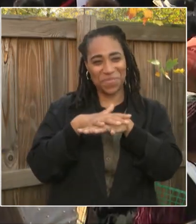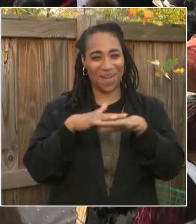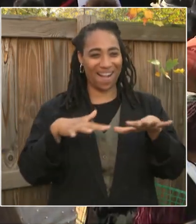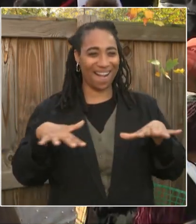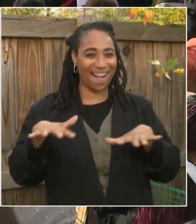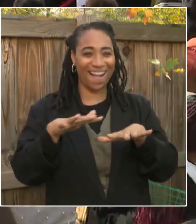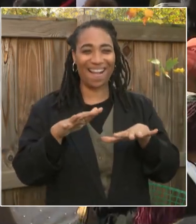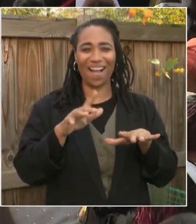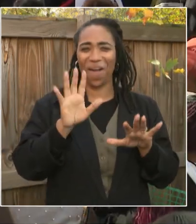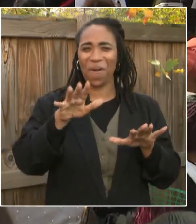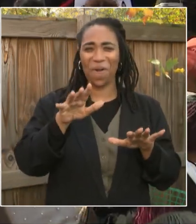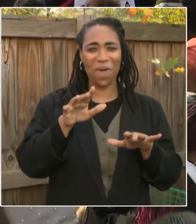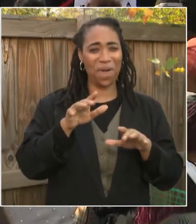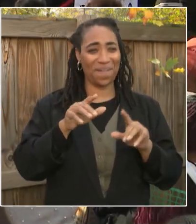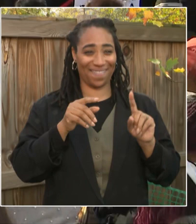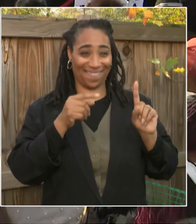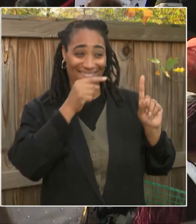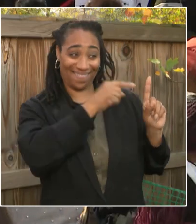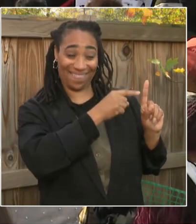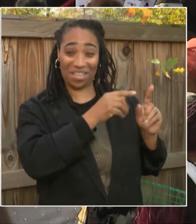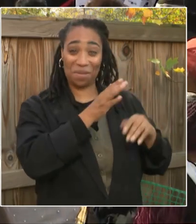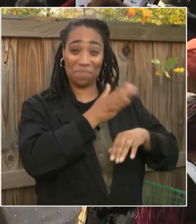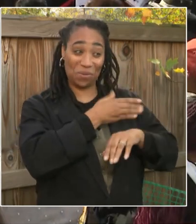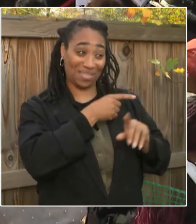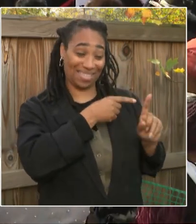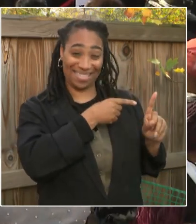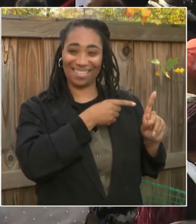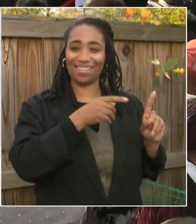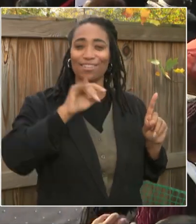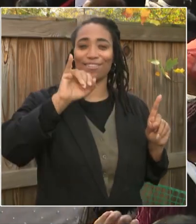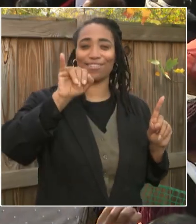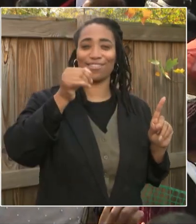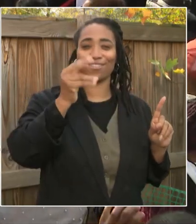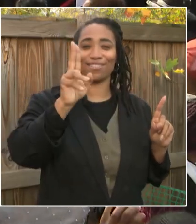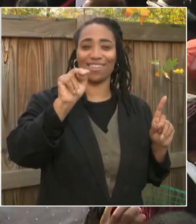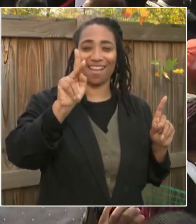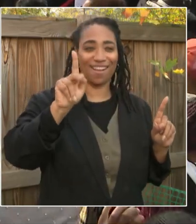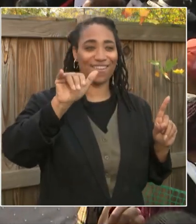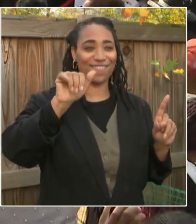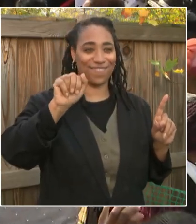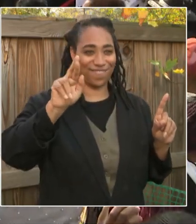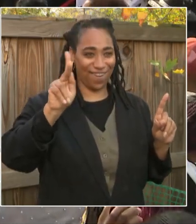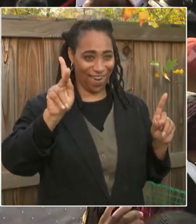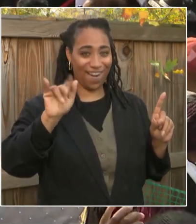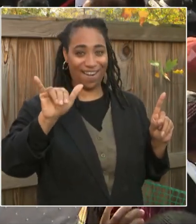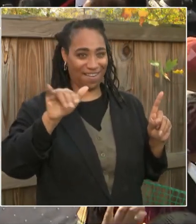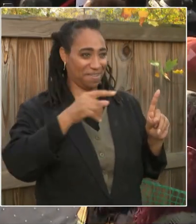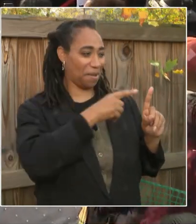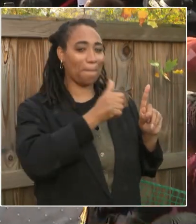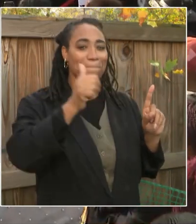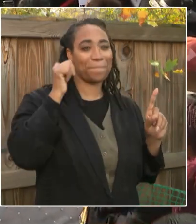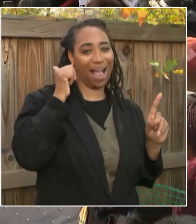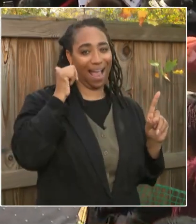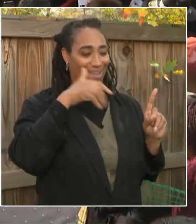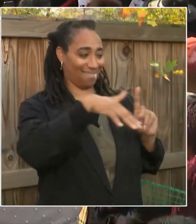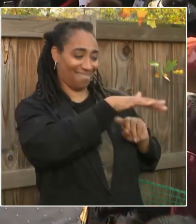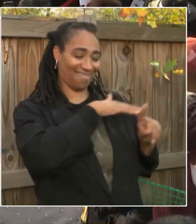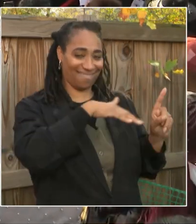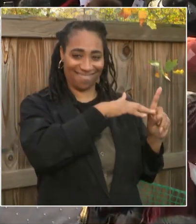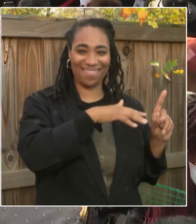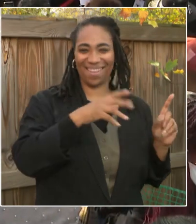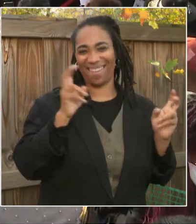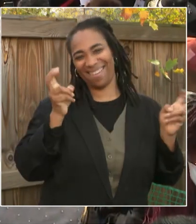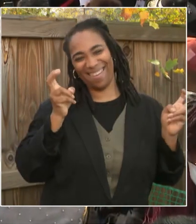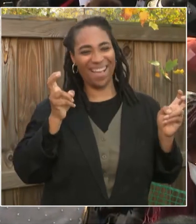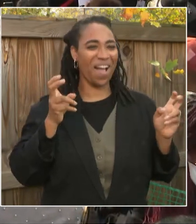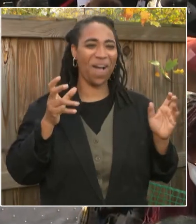crank because the Reverend loves a free go-go. Amen. And so the first thing we have ahead of us is we have Allison Kreiner Brown, who